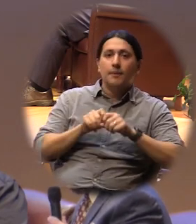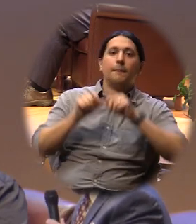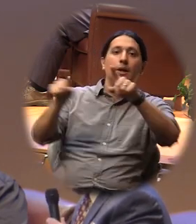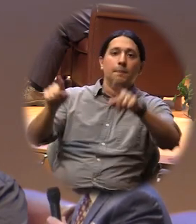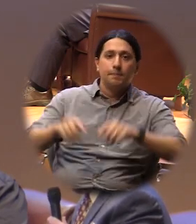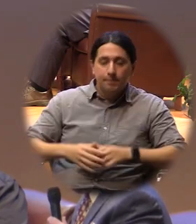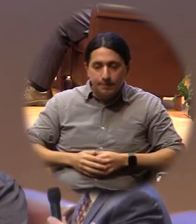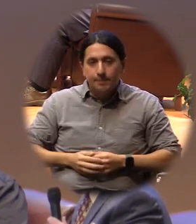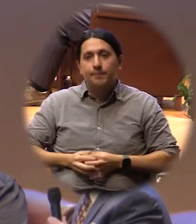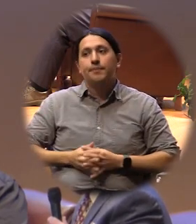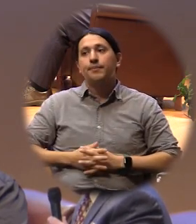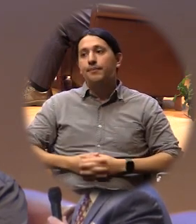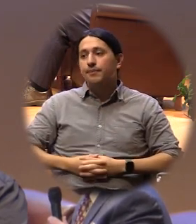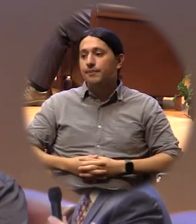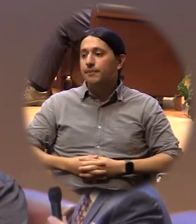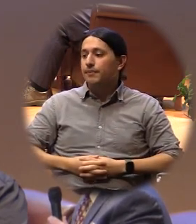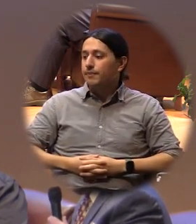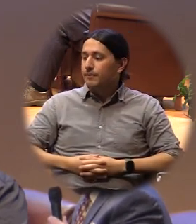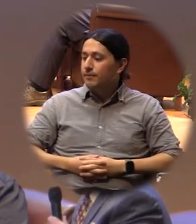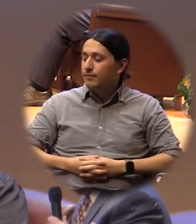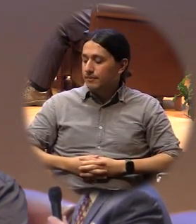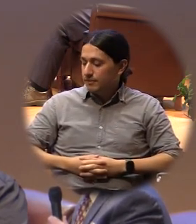great.